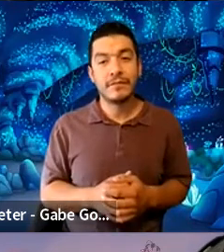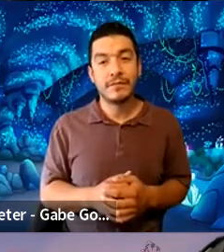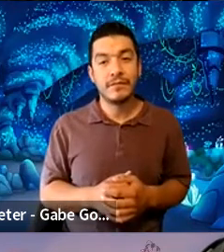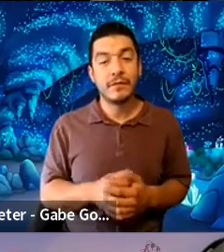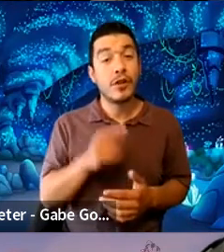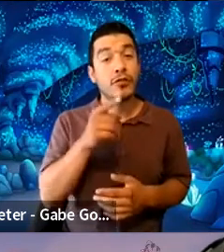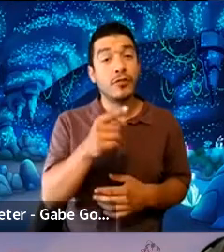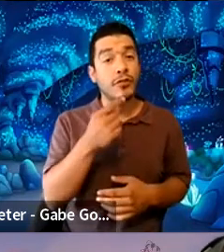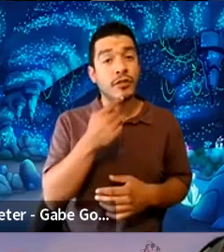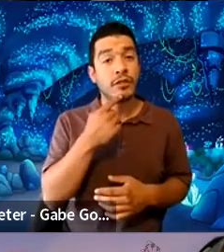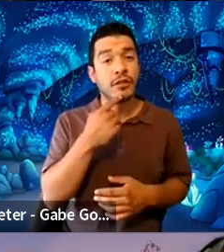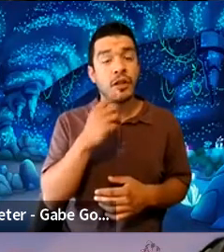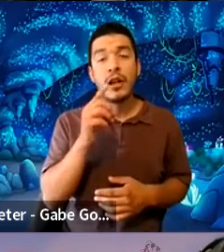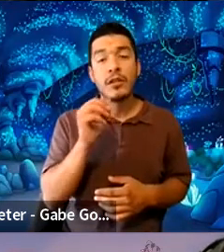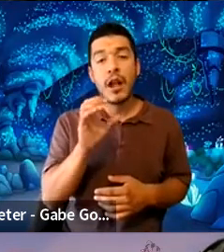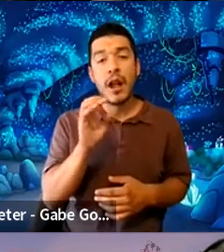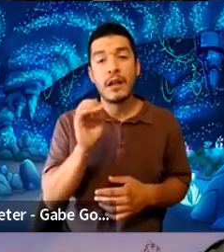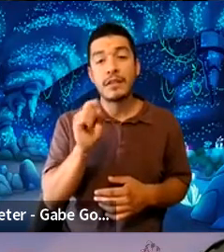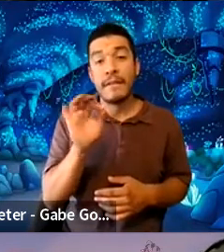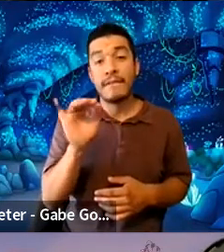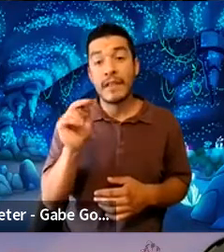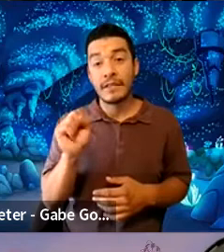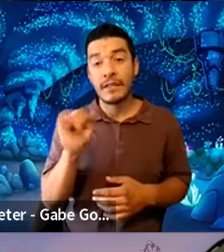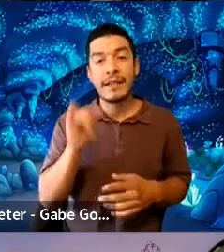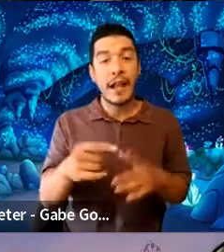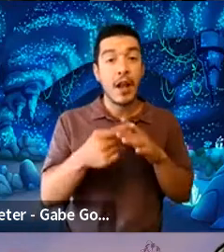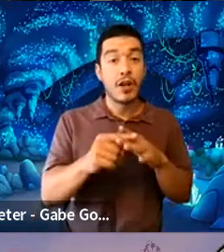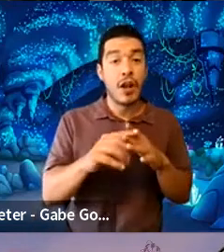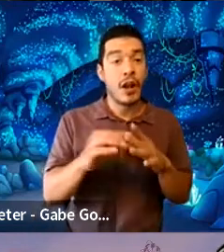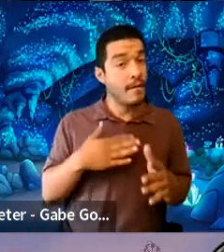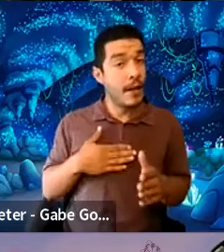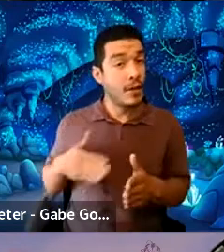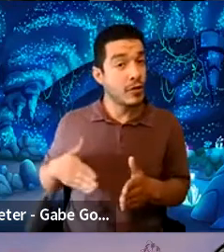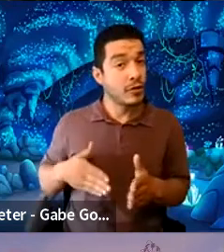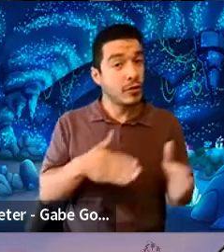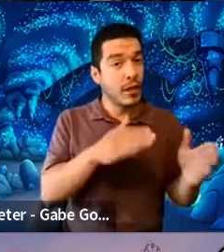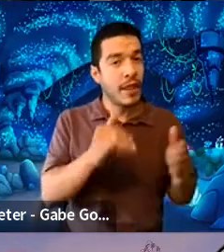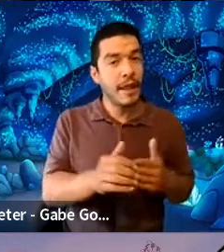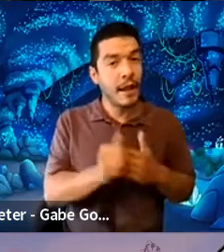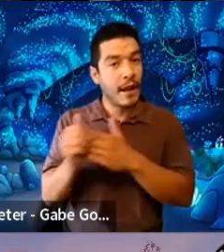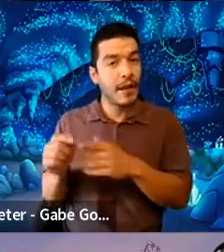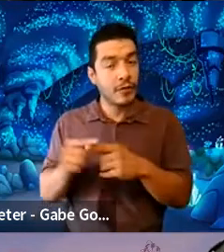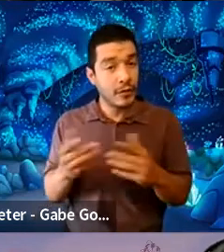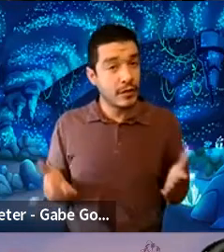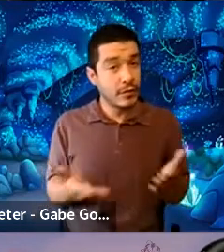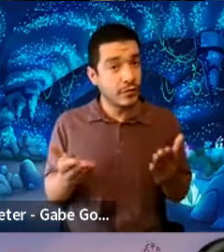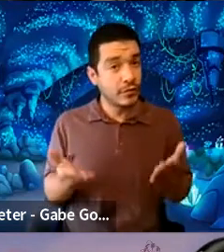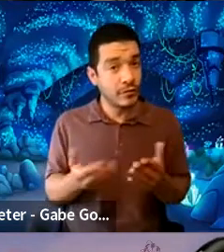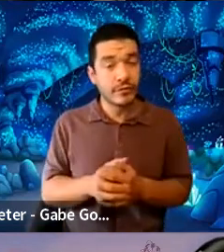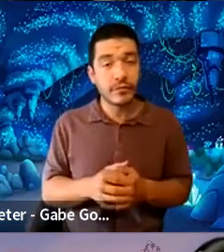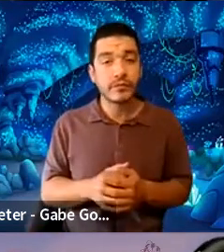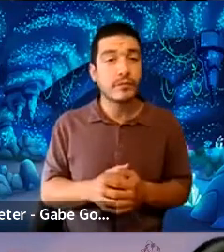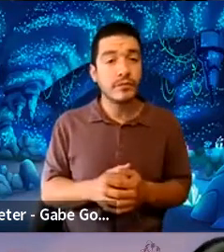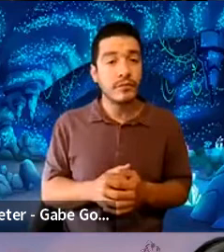You mentioned Doc McStuffins, which is the start of my journey that led to Eureka.